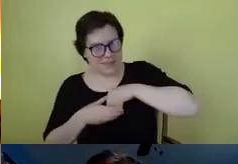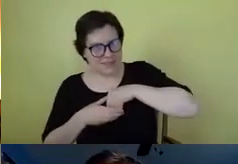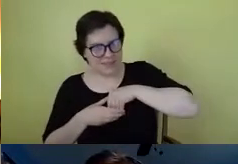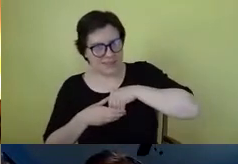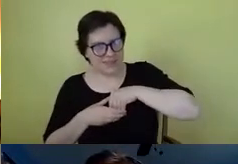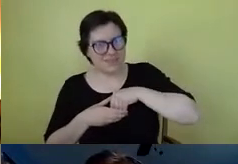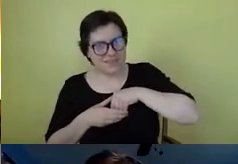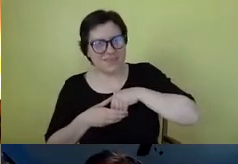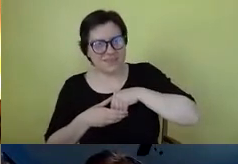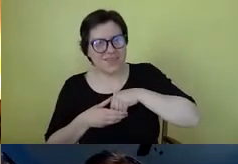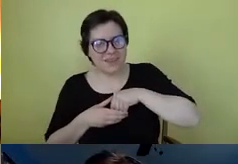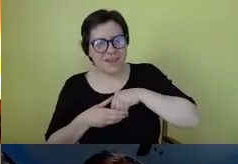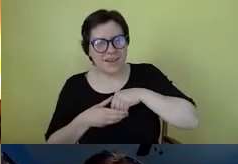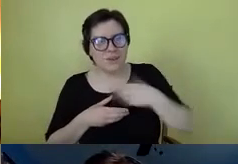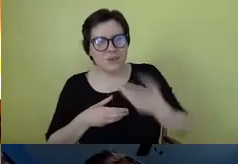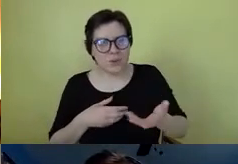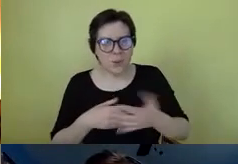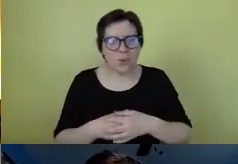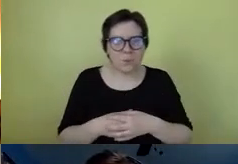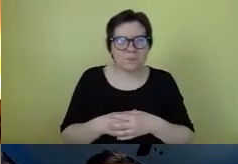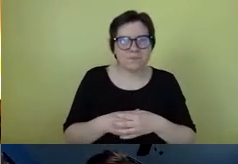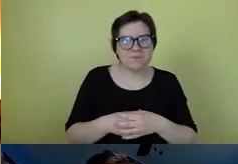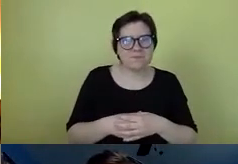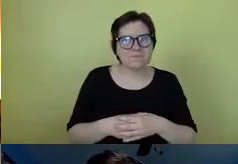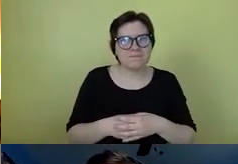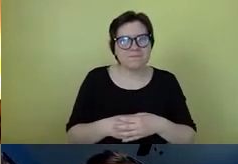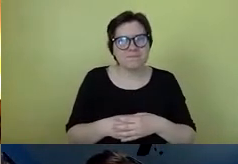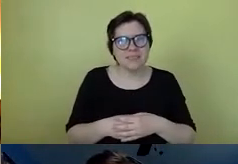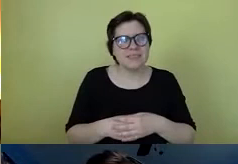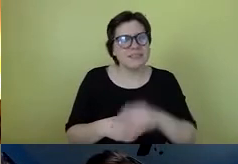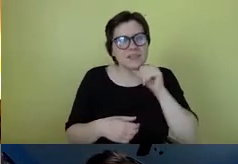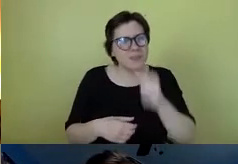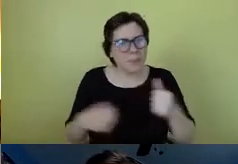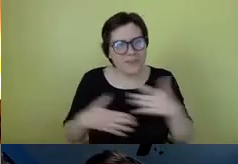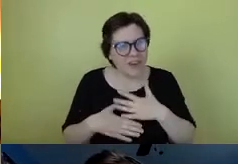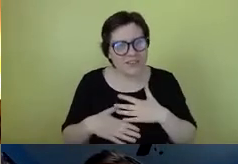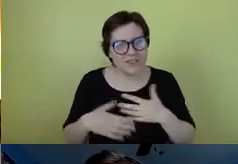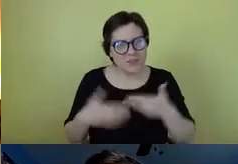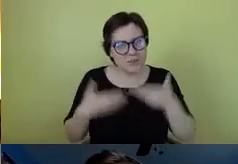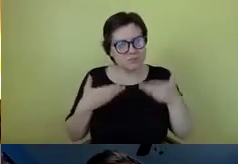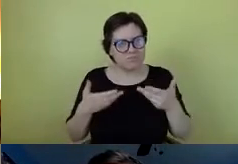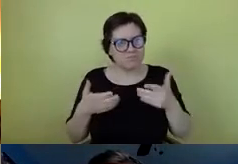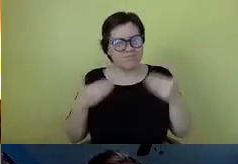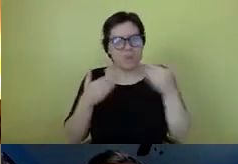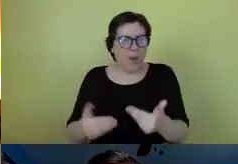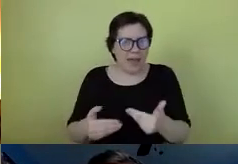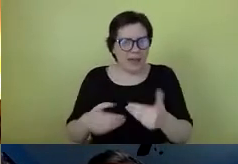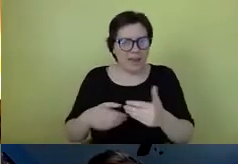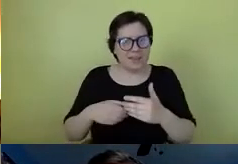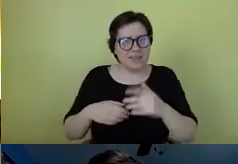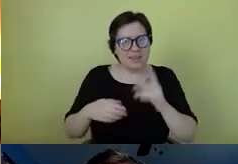And so, you know, don't be afraid to scratch it, to see if it relieves some of